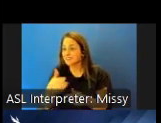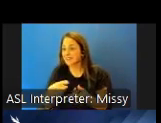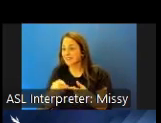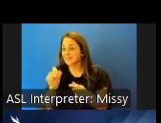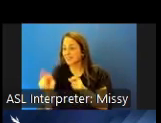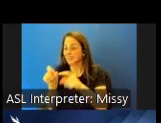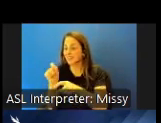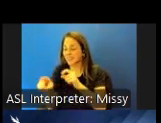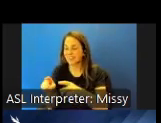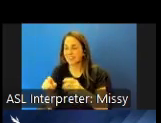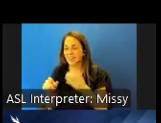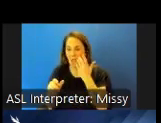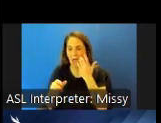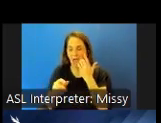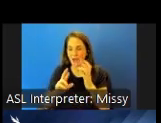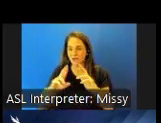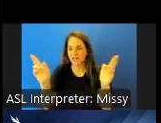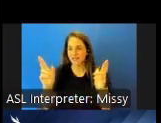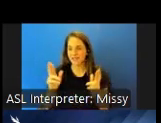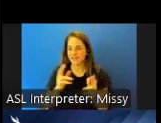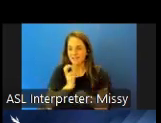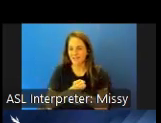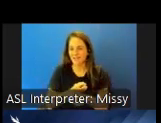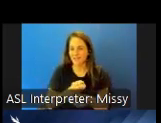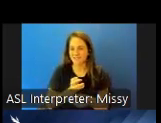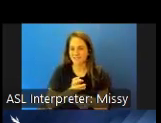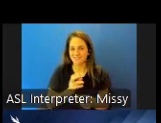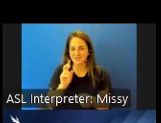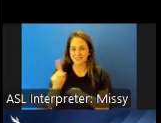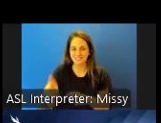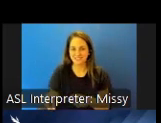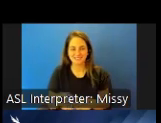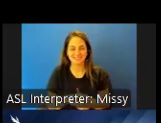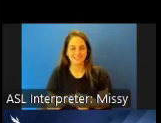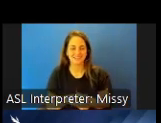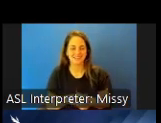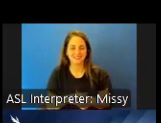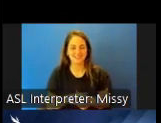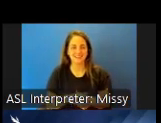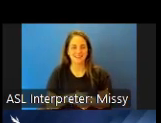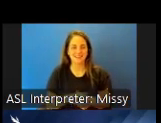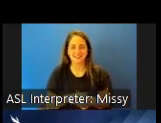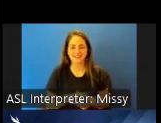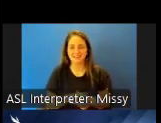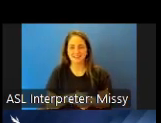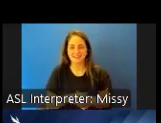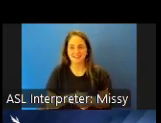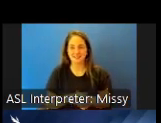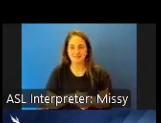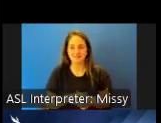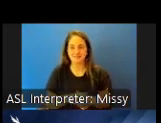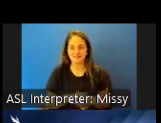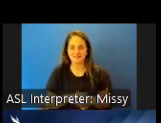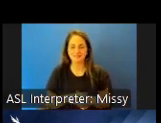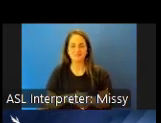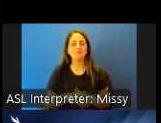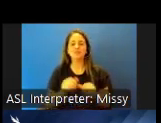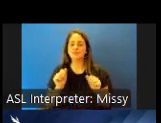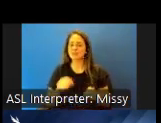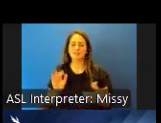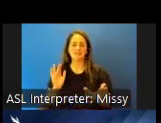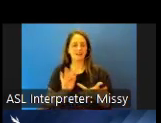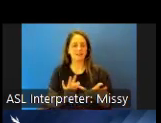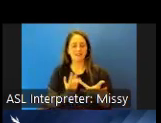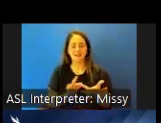some of those hard tosses. Let me jump back there. So feel free to connect